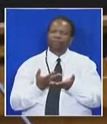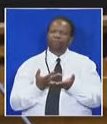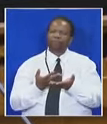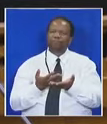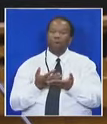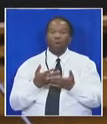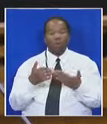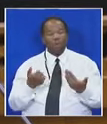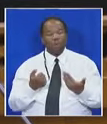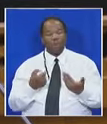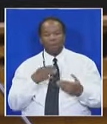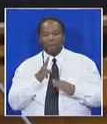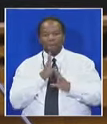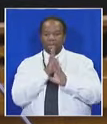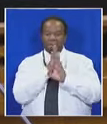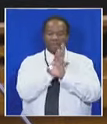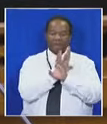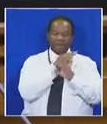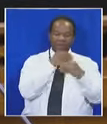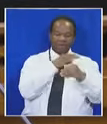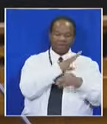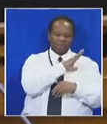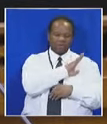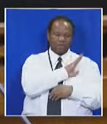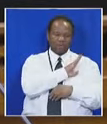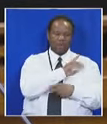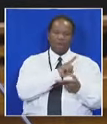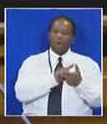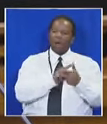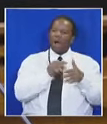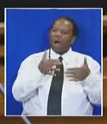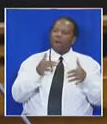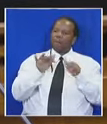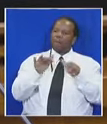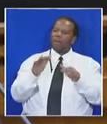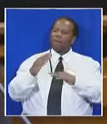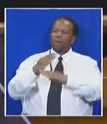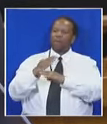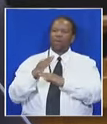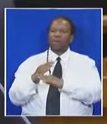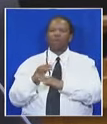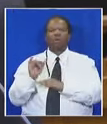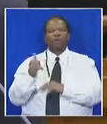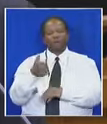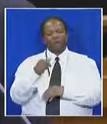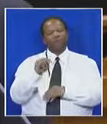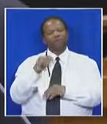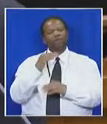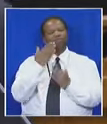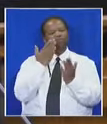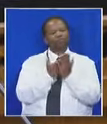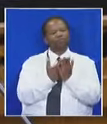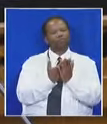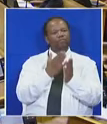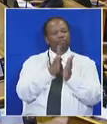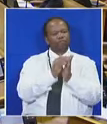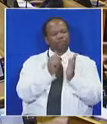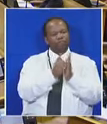private security in terms of public protection. The ANC would move that adoption of the report. Thank